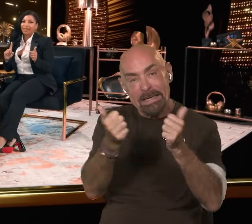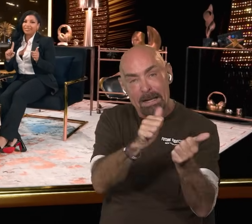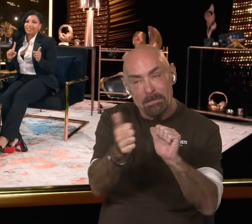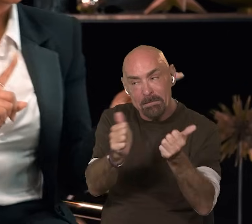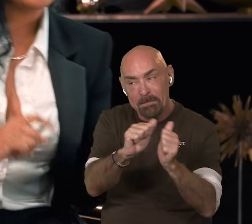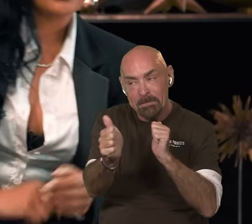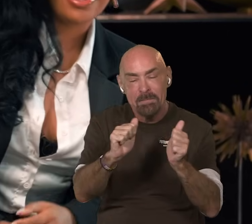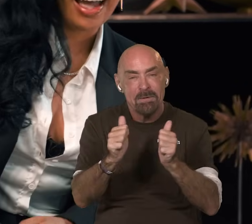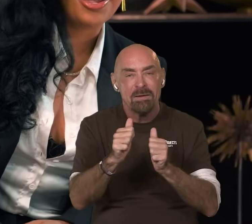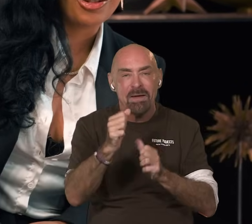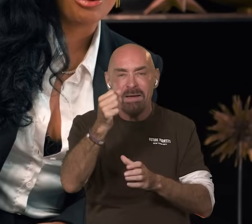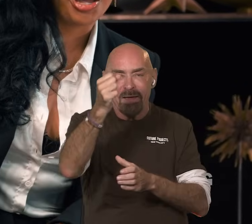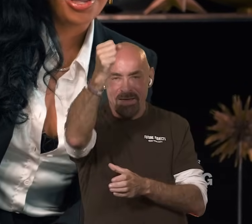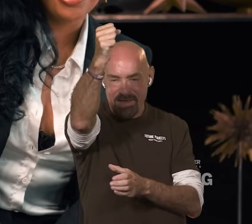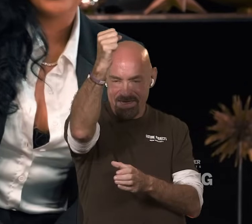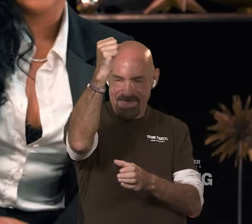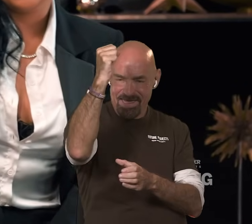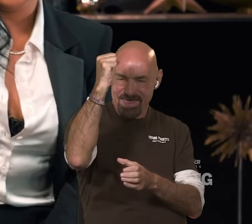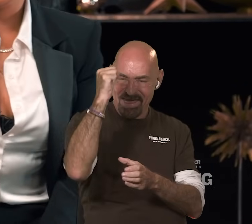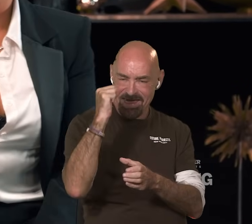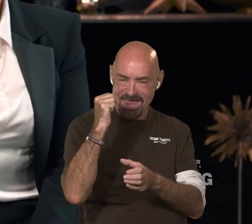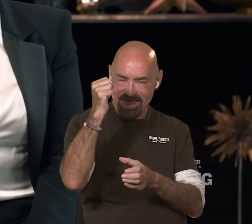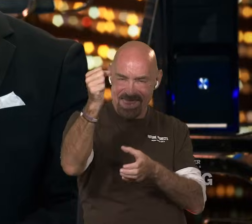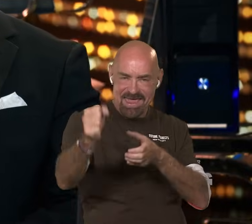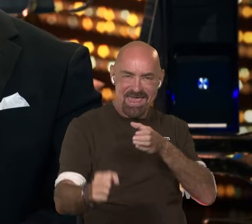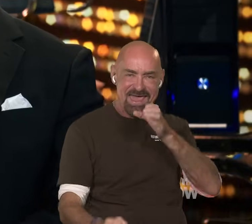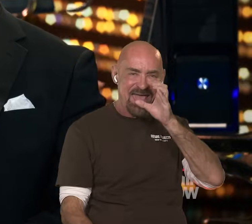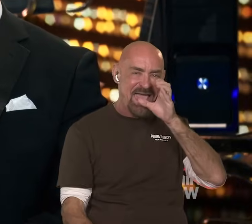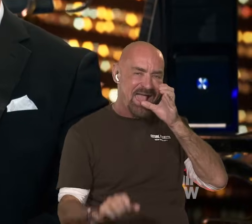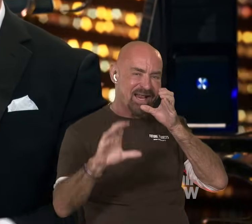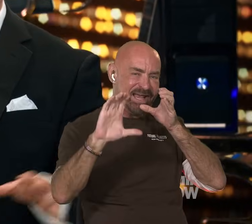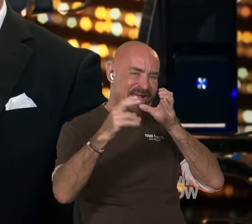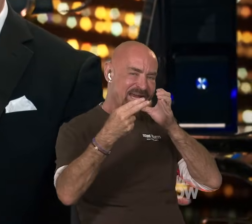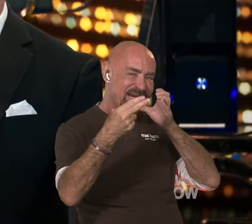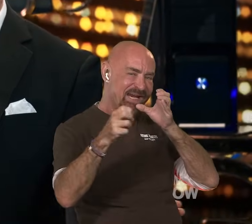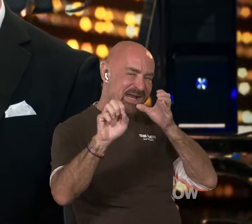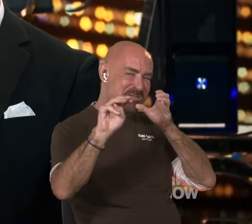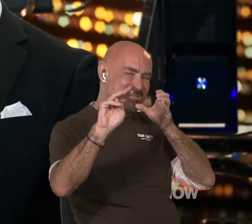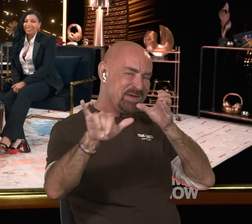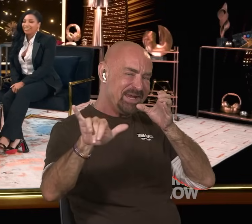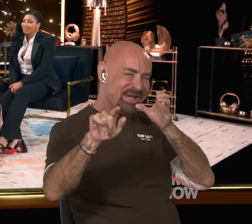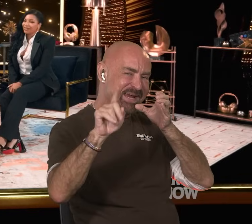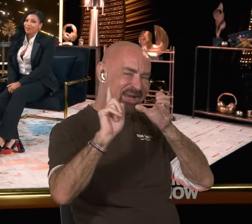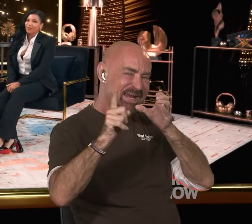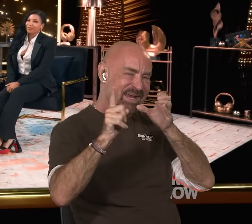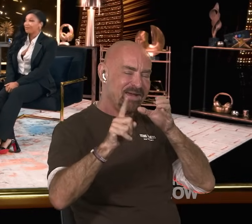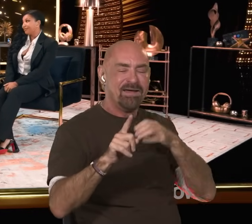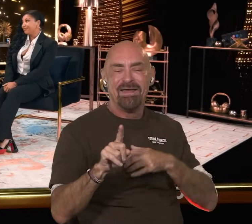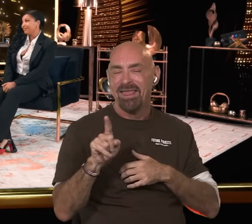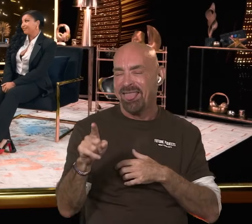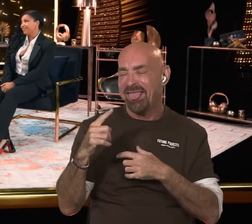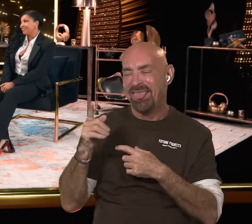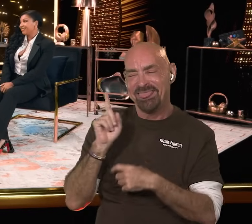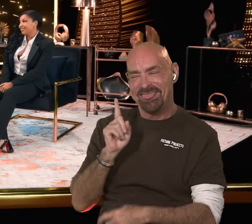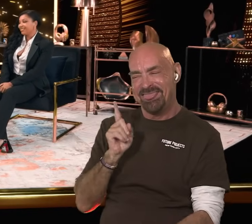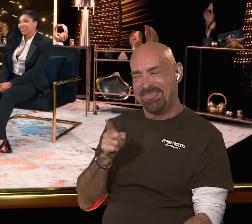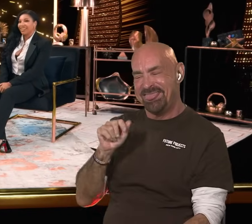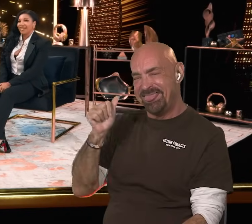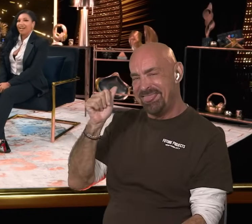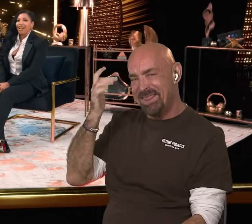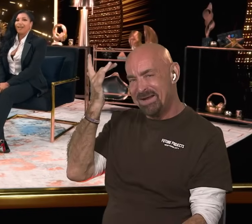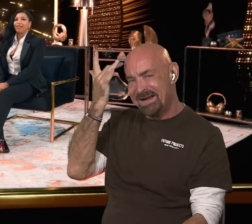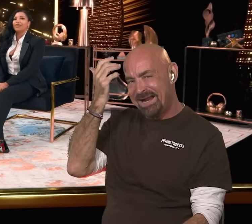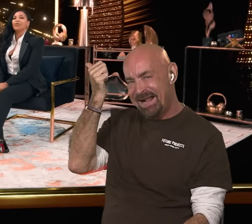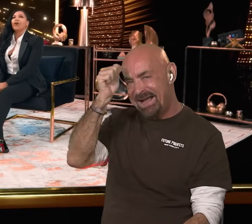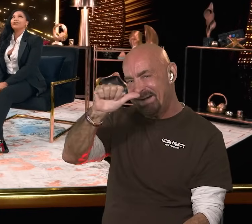lets you practice alchemy? Oh, Mika, is your clever wordplay indicative of me getting to brew my